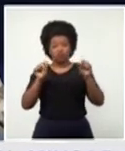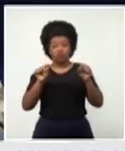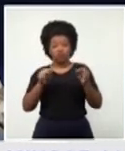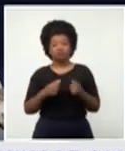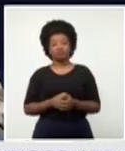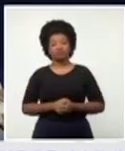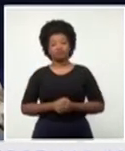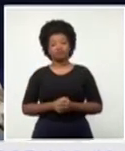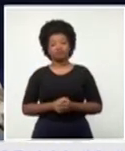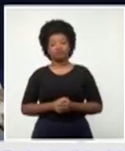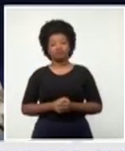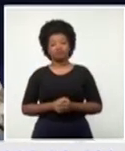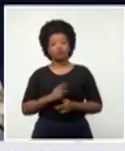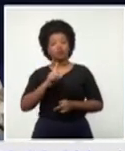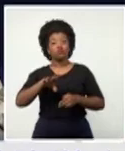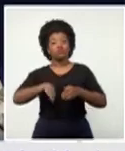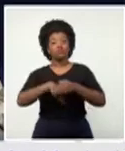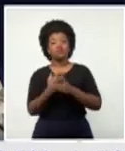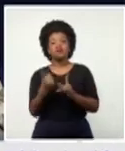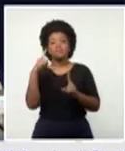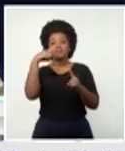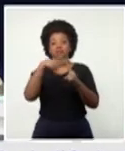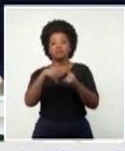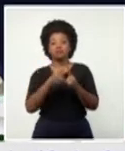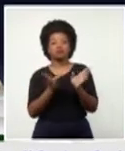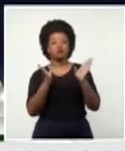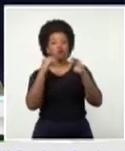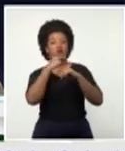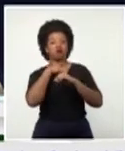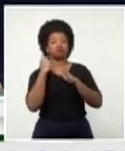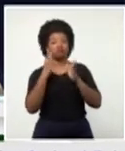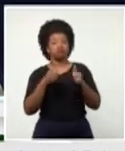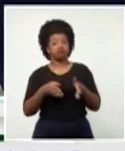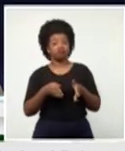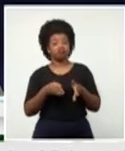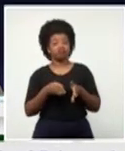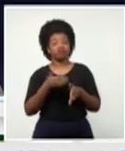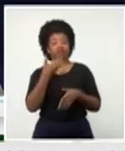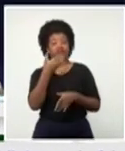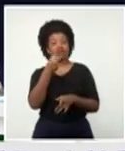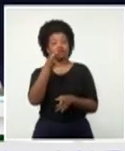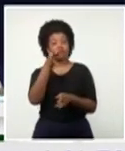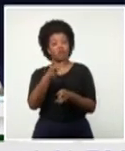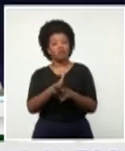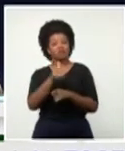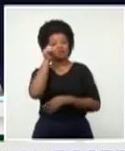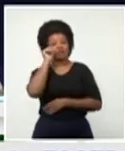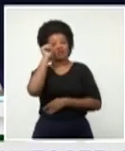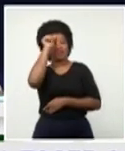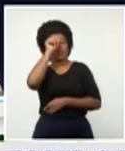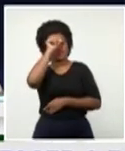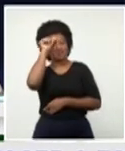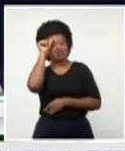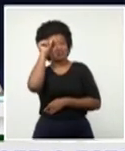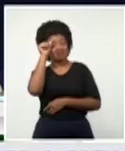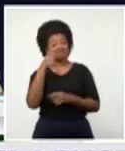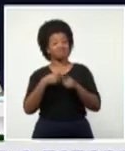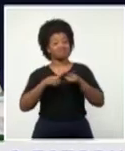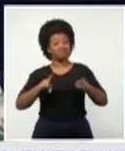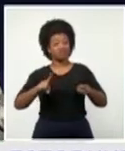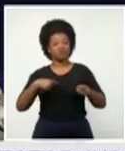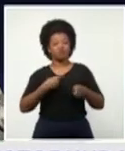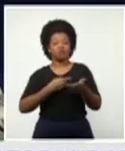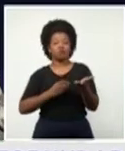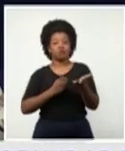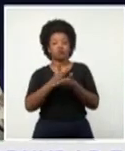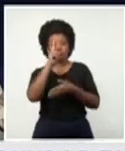We begin our briefing with the good news that we have one more day without deaths. It's a good beginning for the